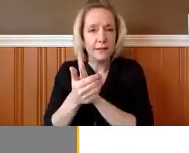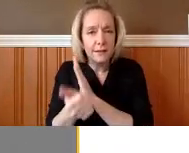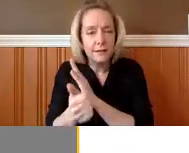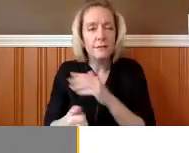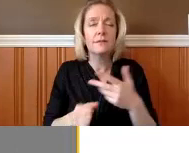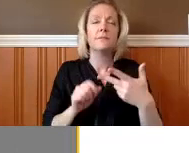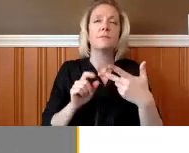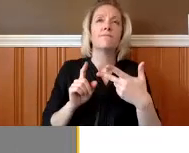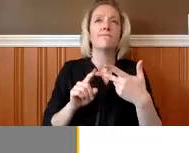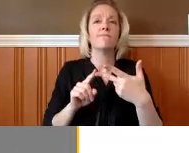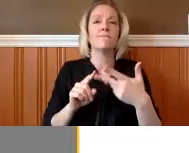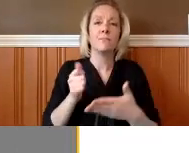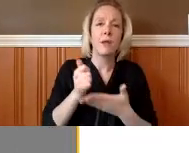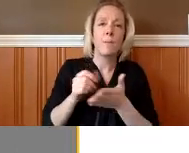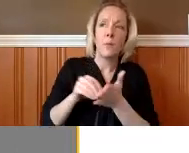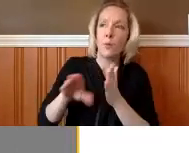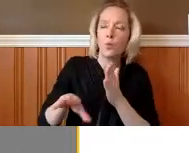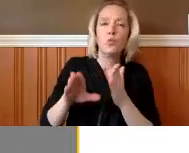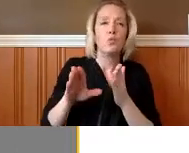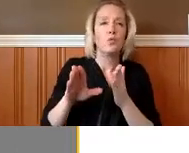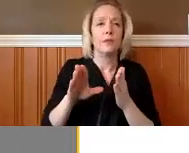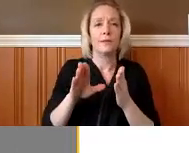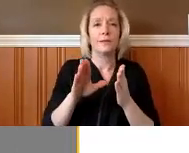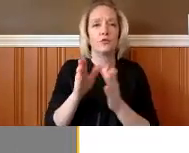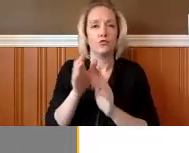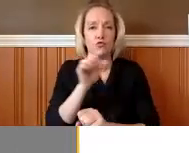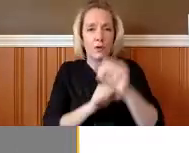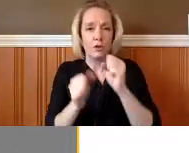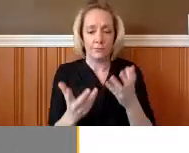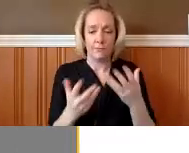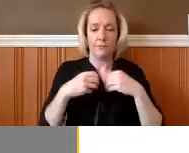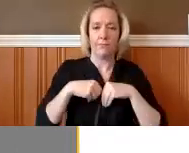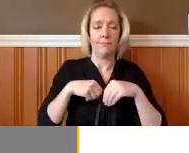helping them figure out how to take those strategies and use them in different situations.